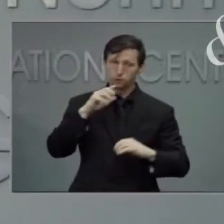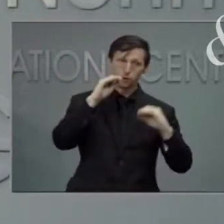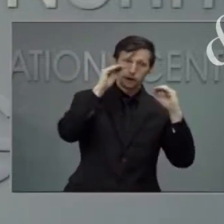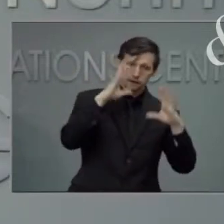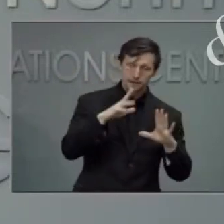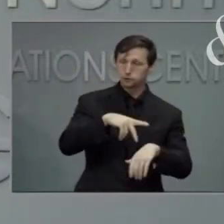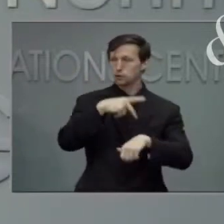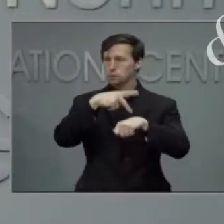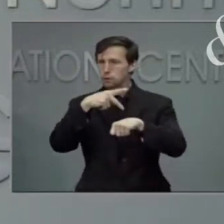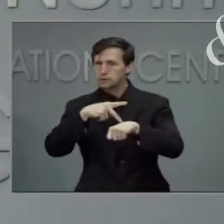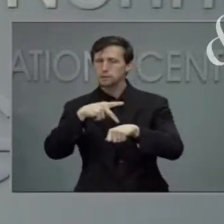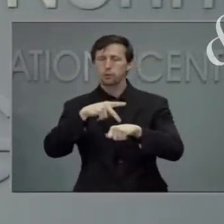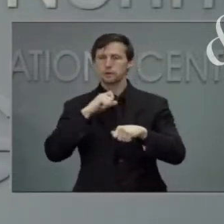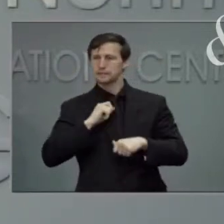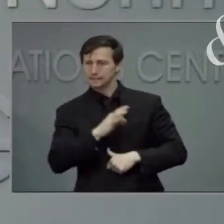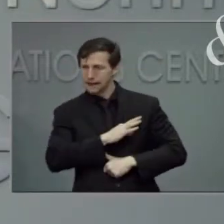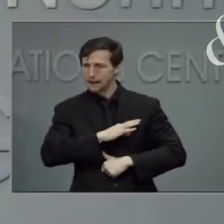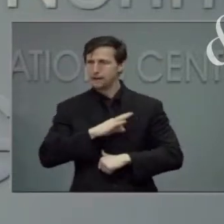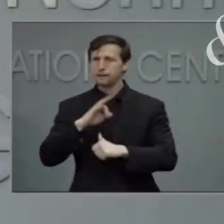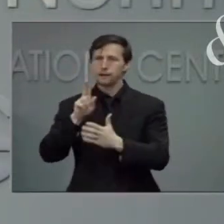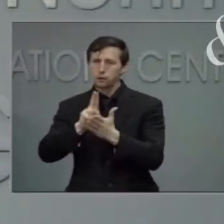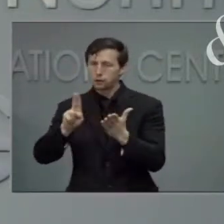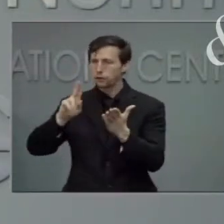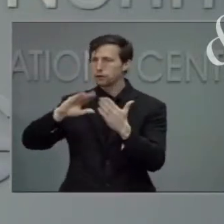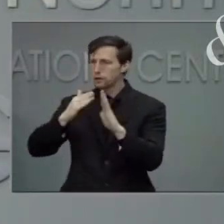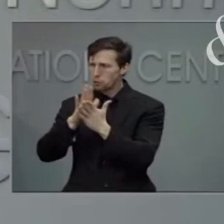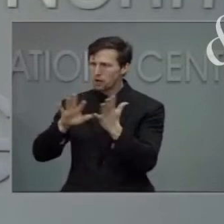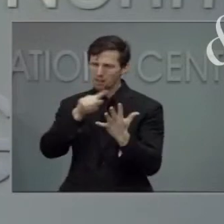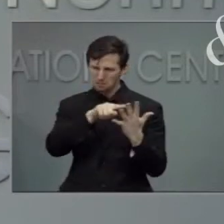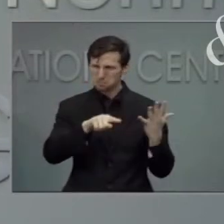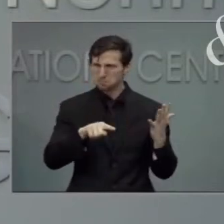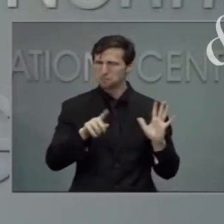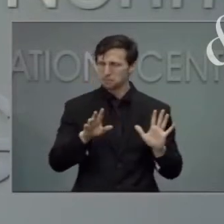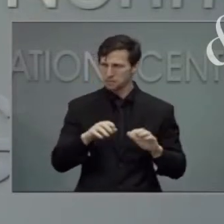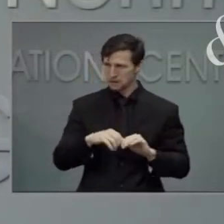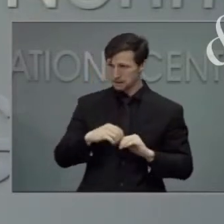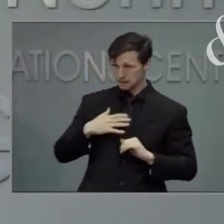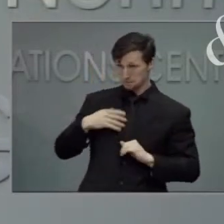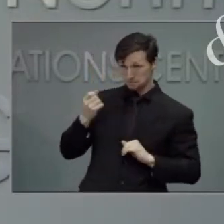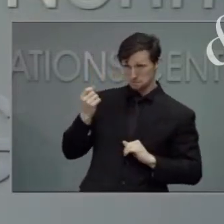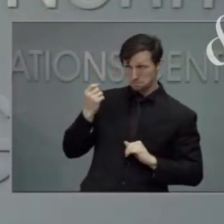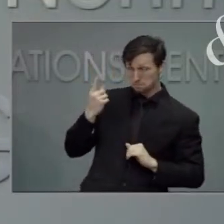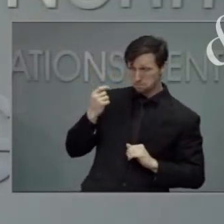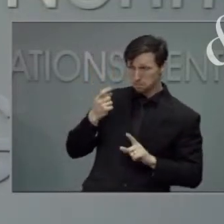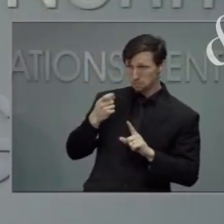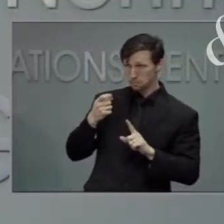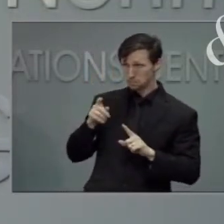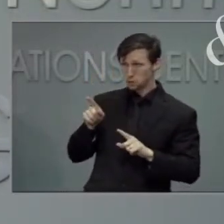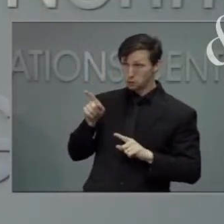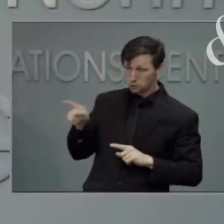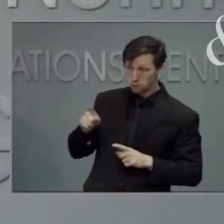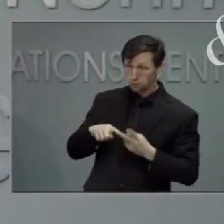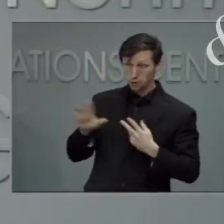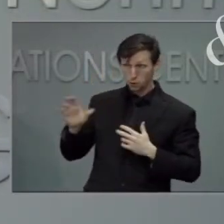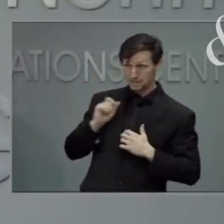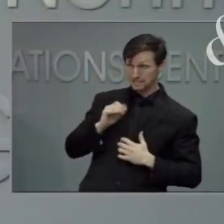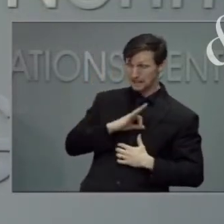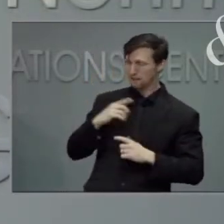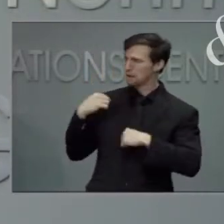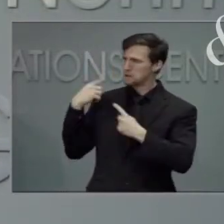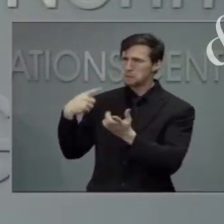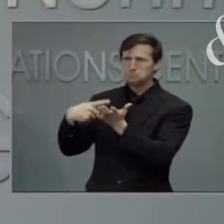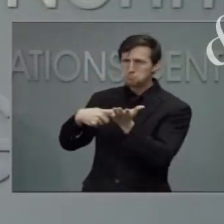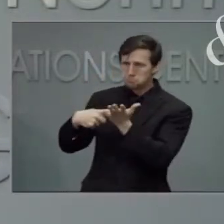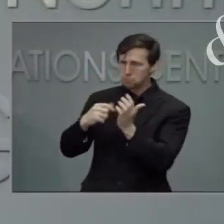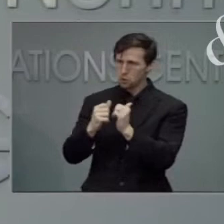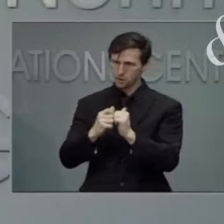and community college workers, and then school personnel. And I gather that you and your staff have been having some conversations with